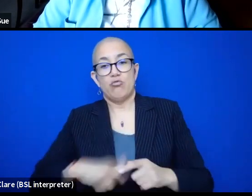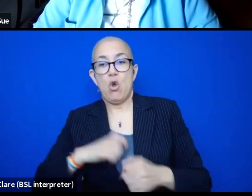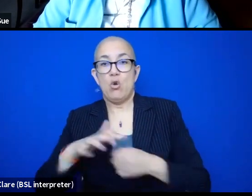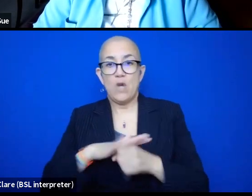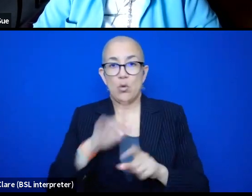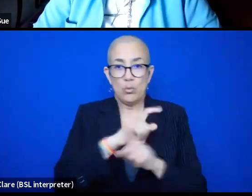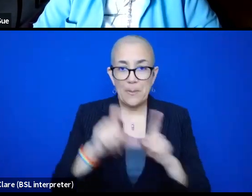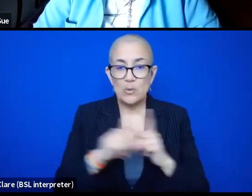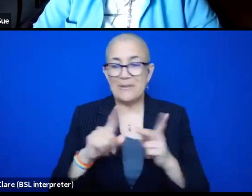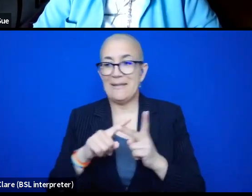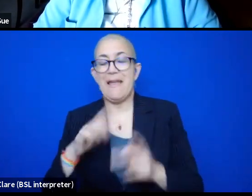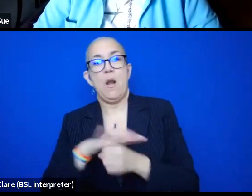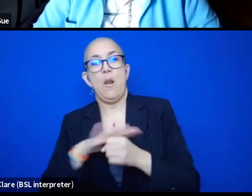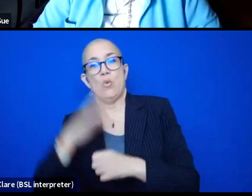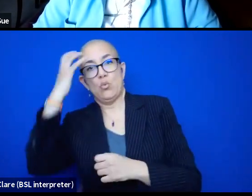education.